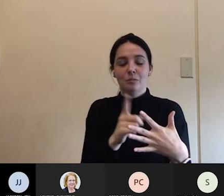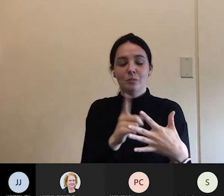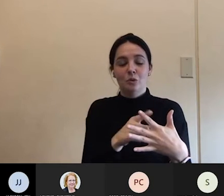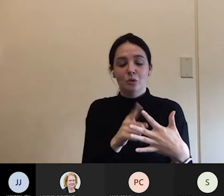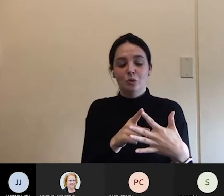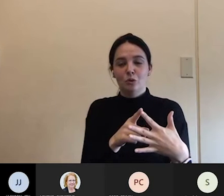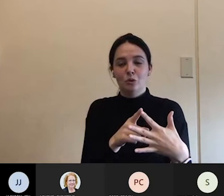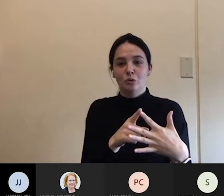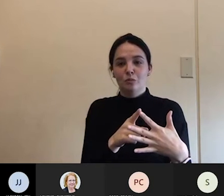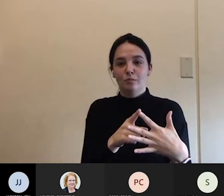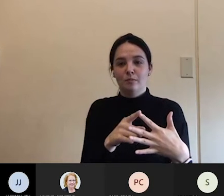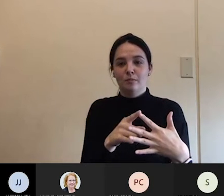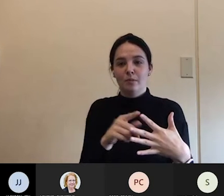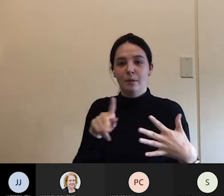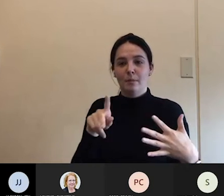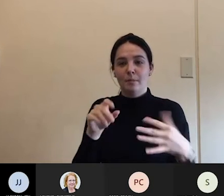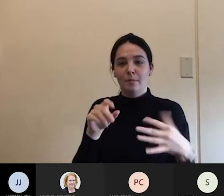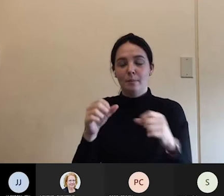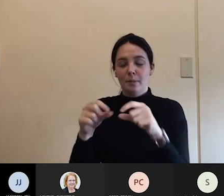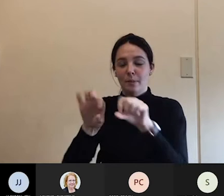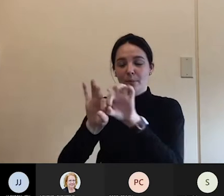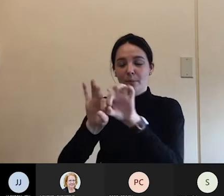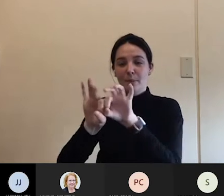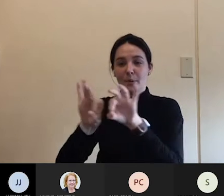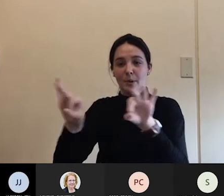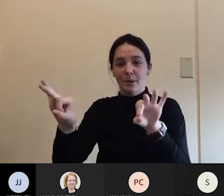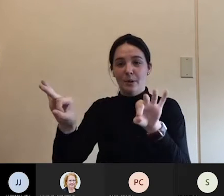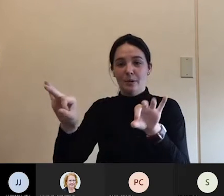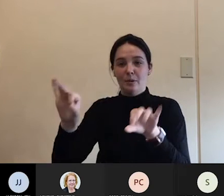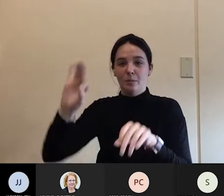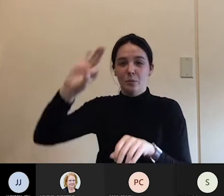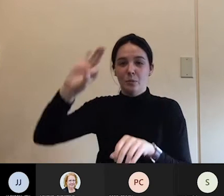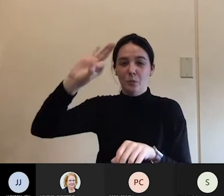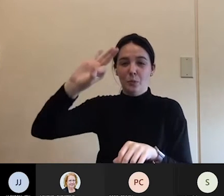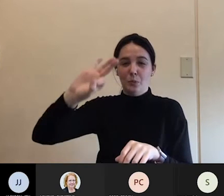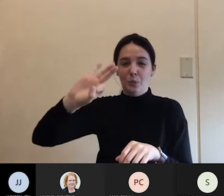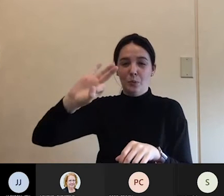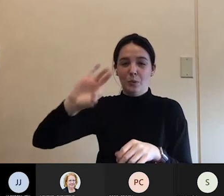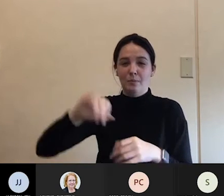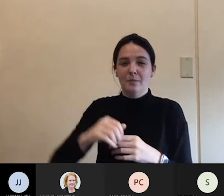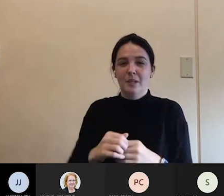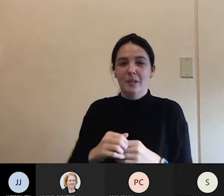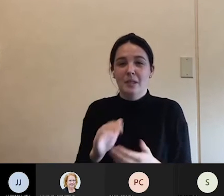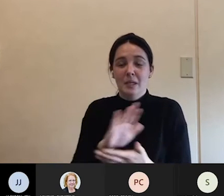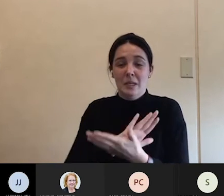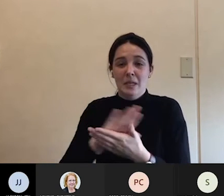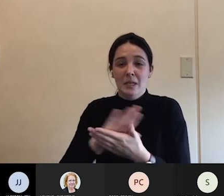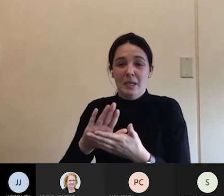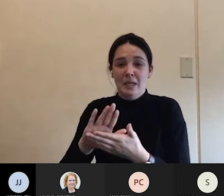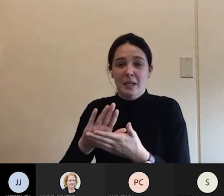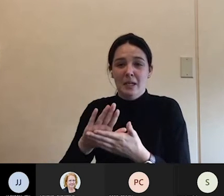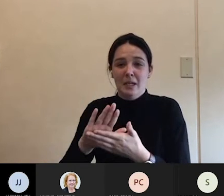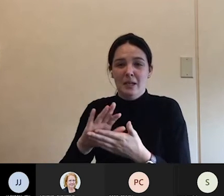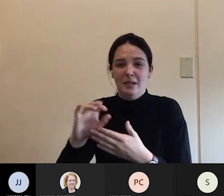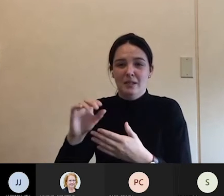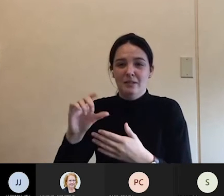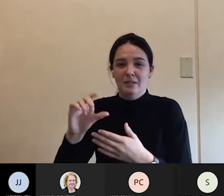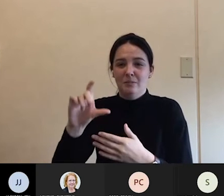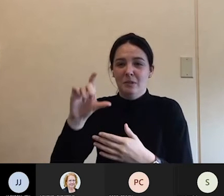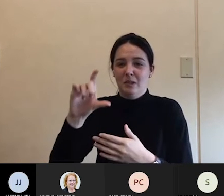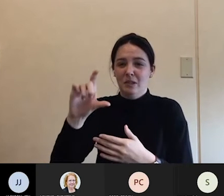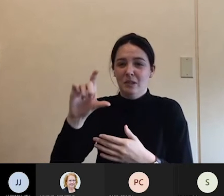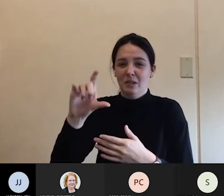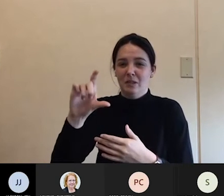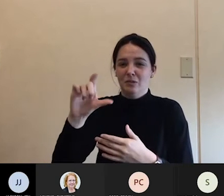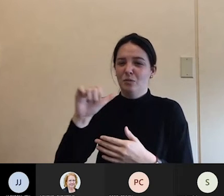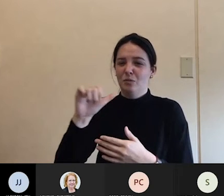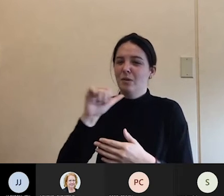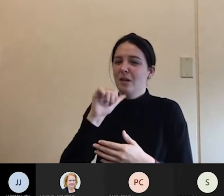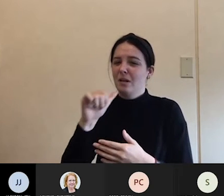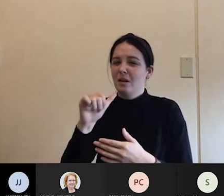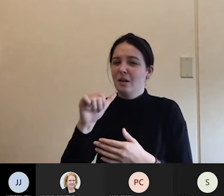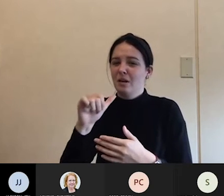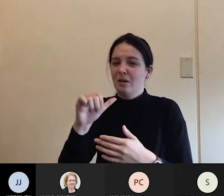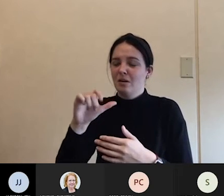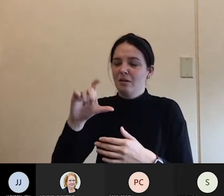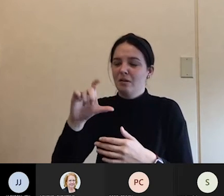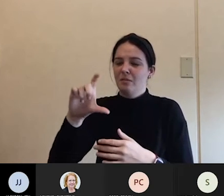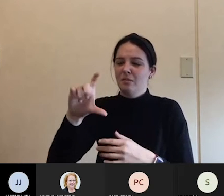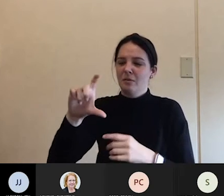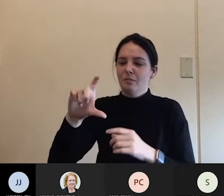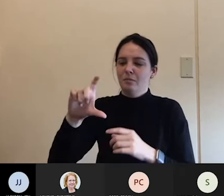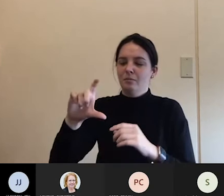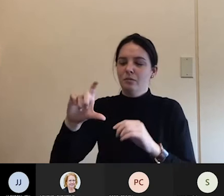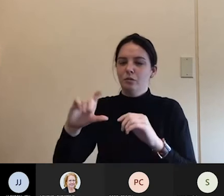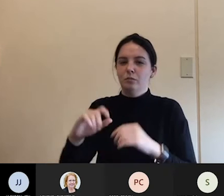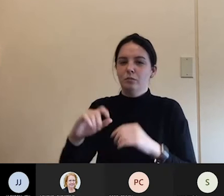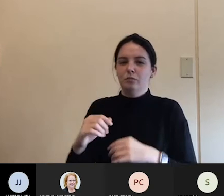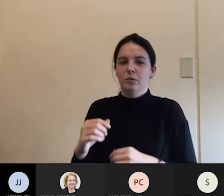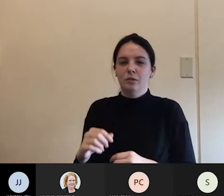bottle and a decent length, right? I've not put in too much of it inside. And make sure to tape the top end